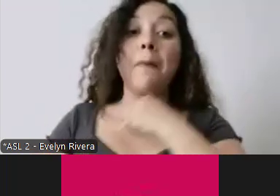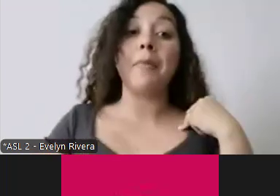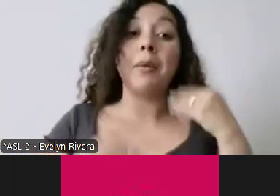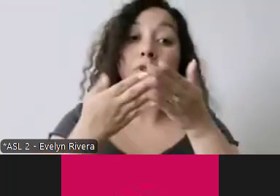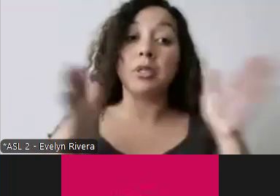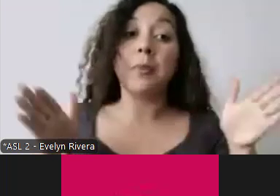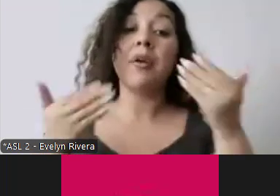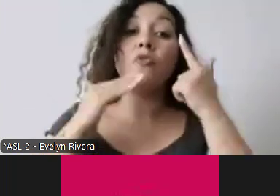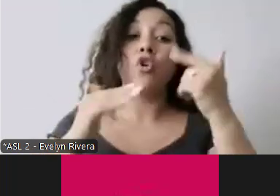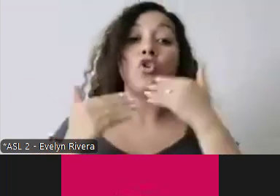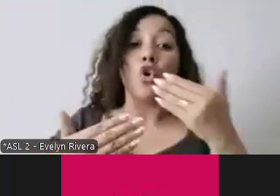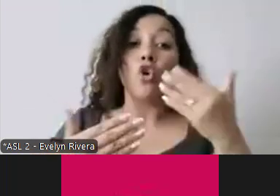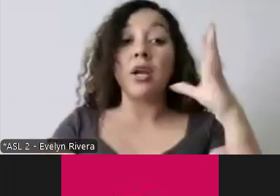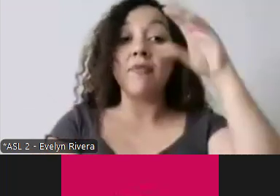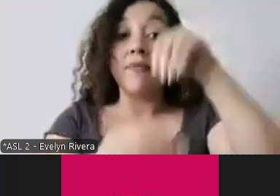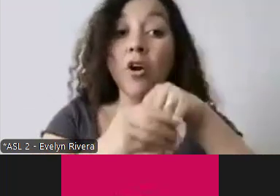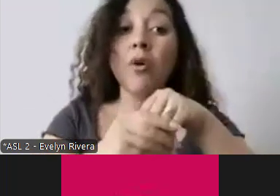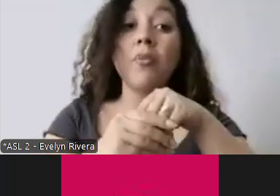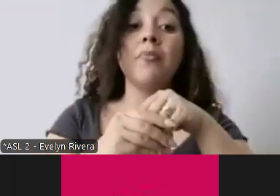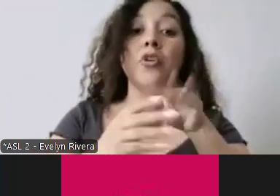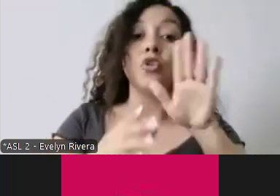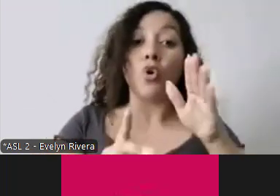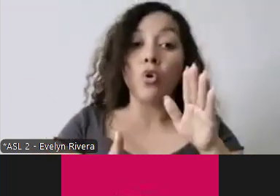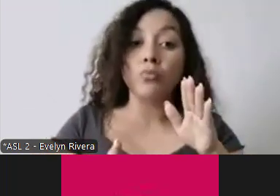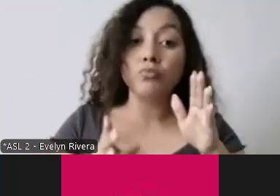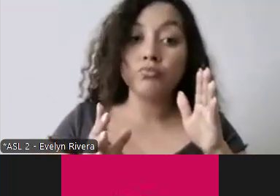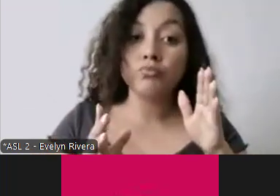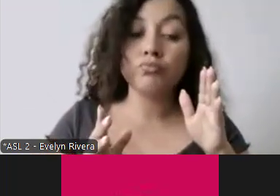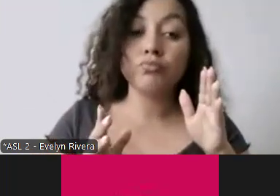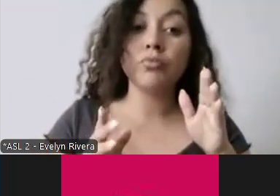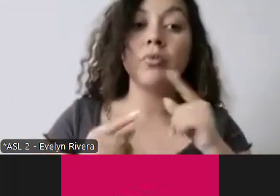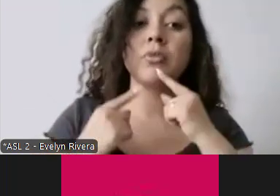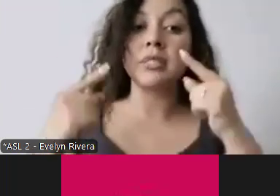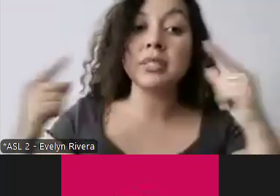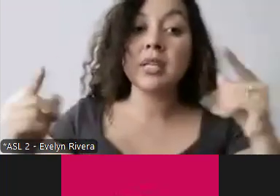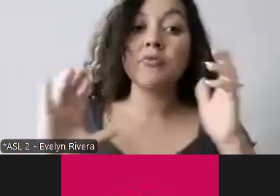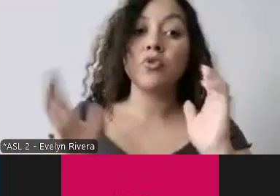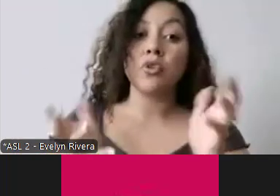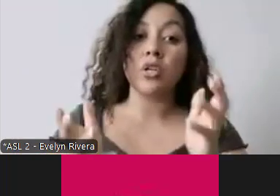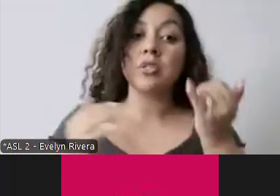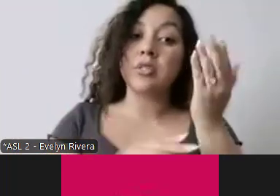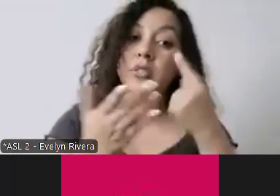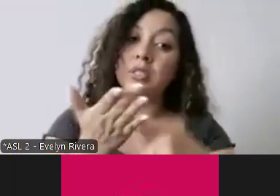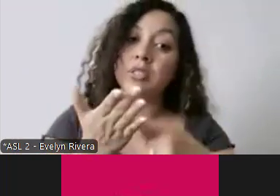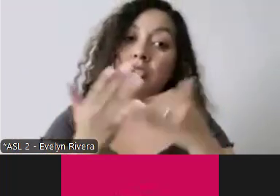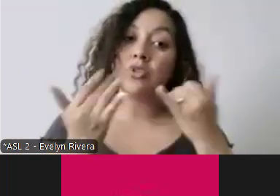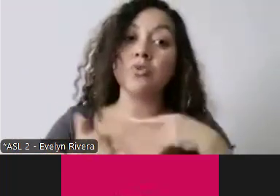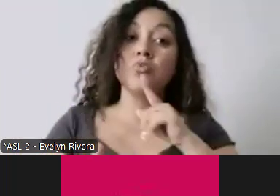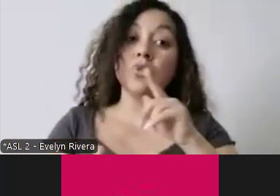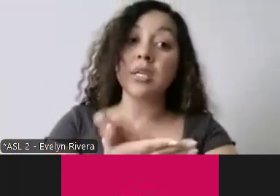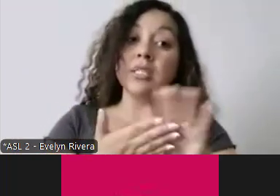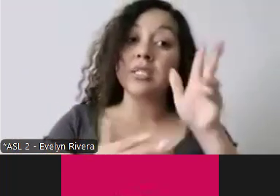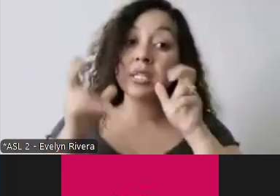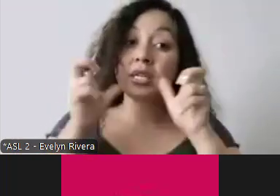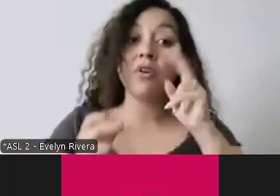contributions, and the productive discussion today. It was really nice to hear voices